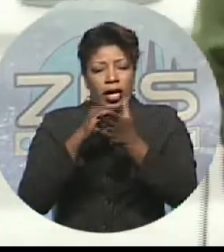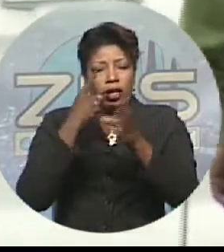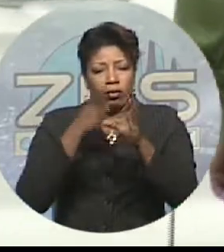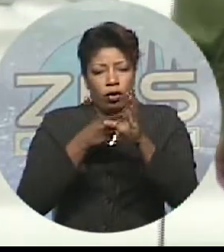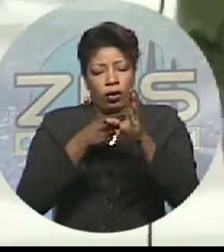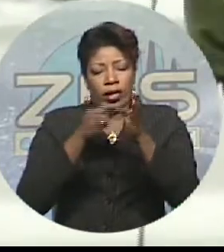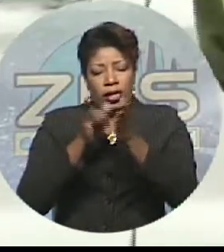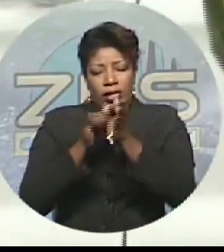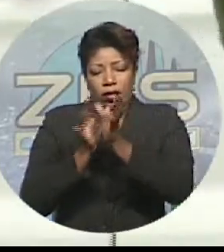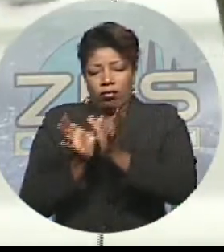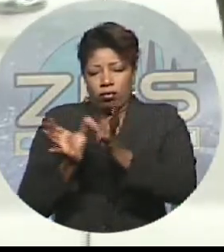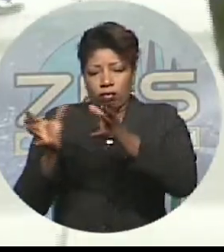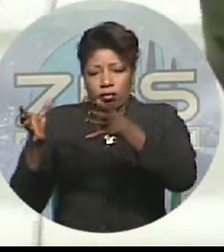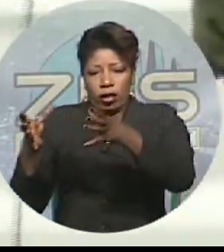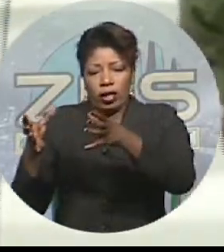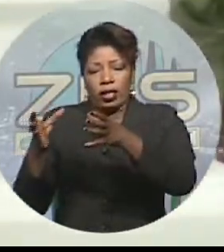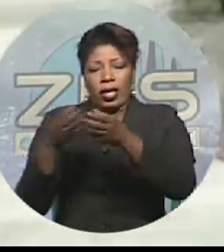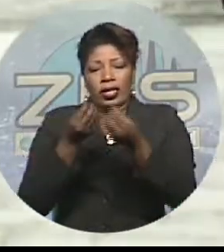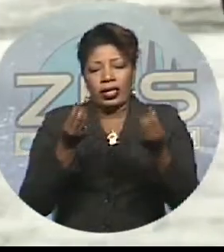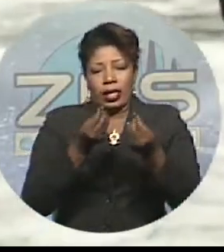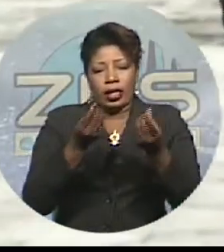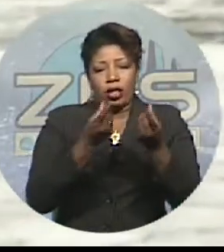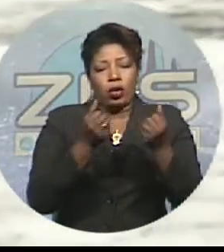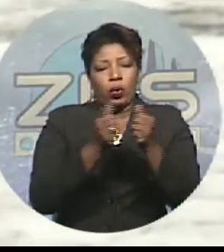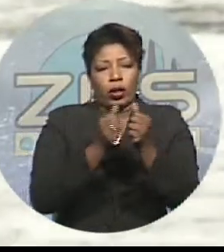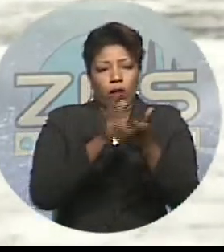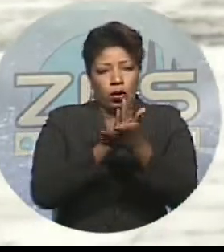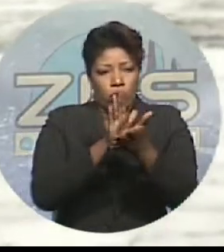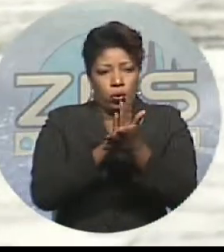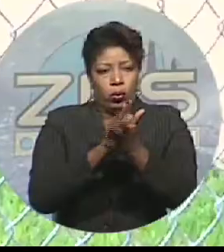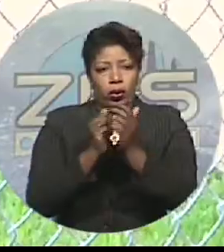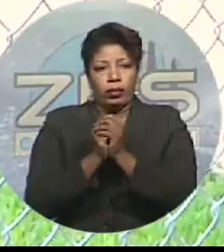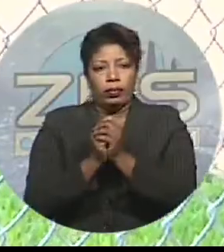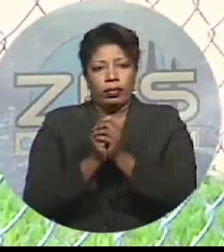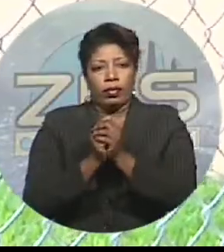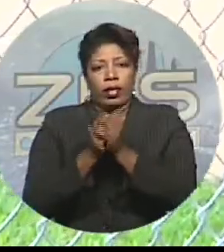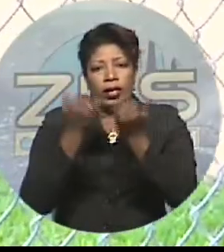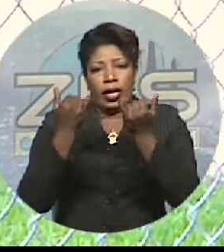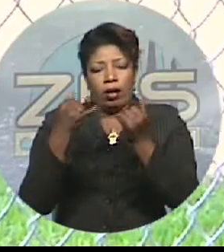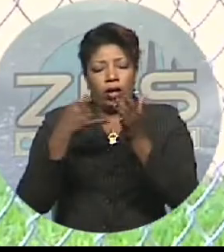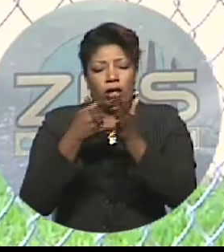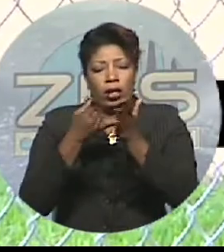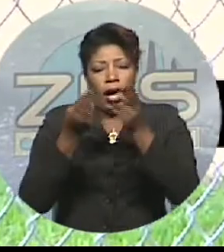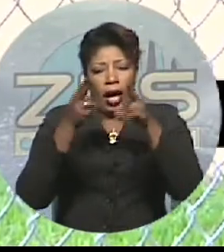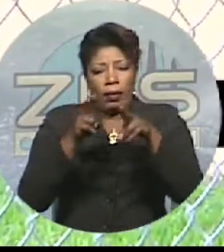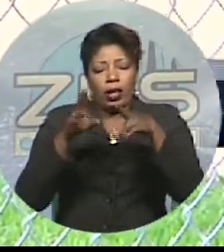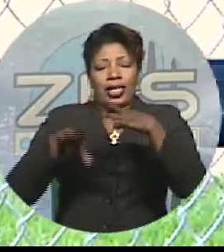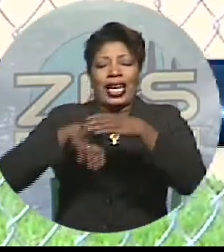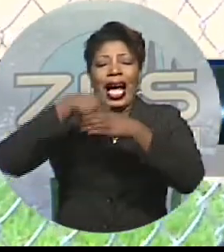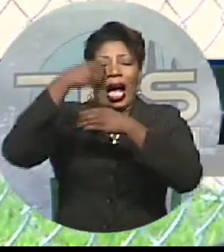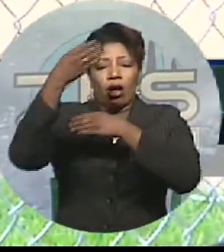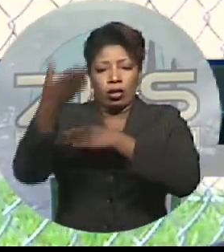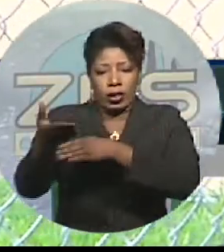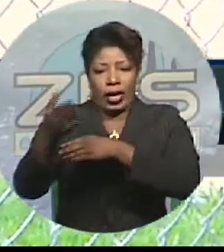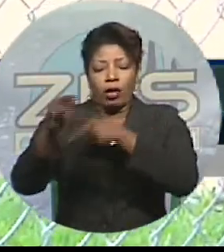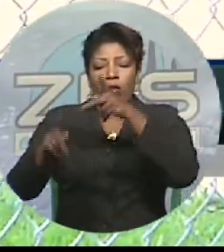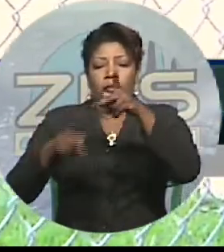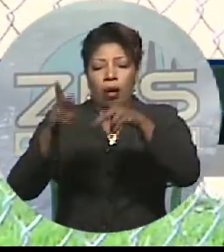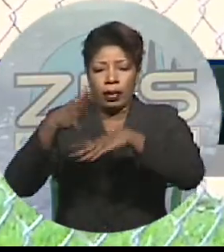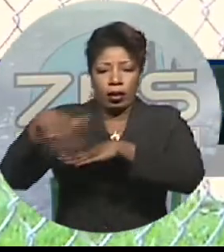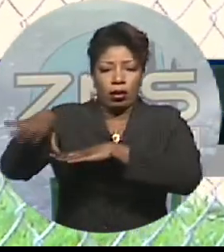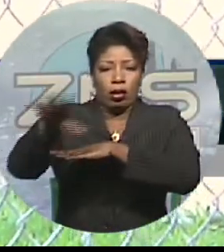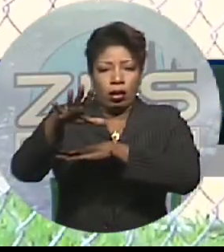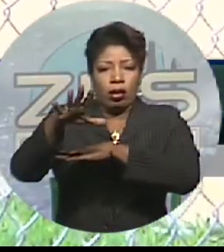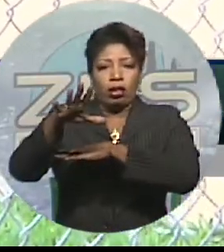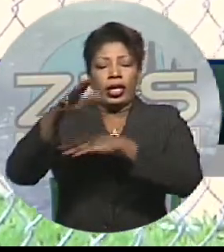an isolated case and had nothing to do with the school. It was on the outside, that is in a public space, and had an